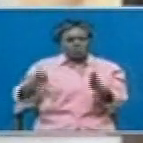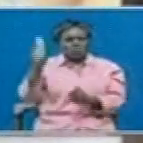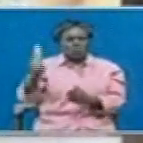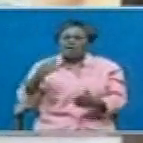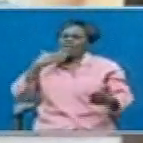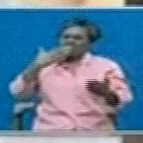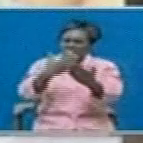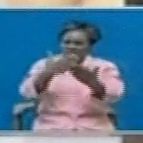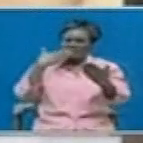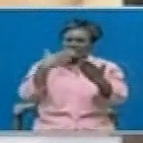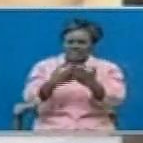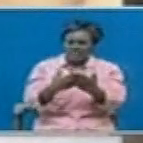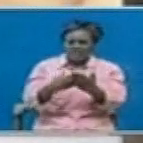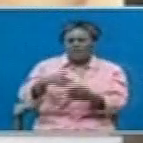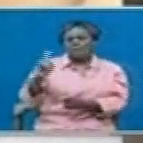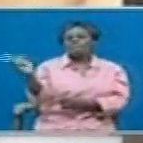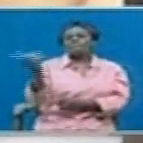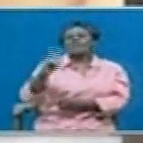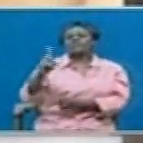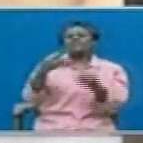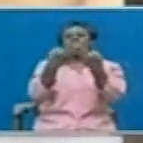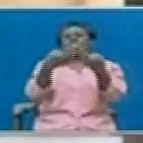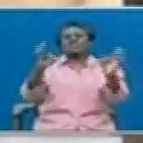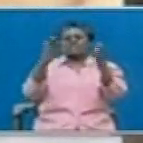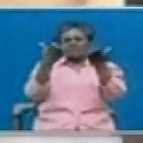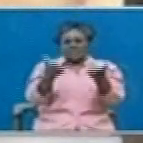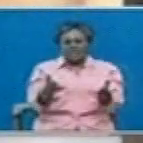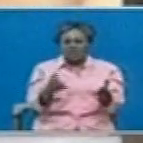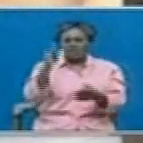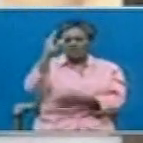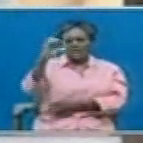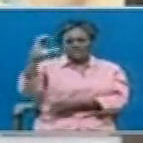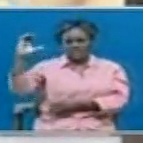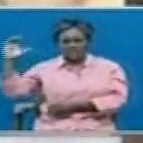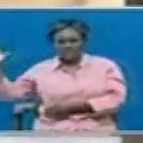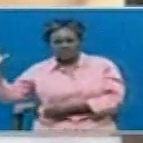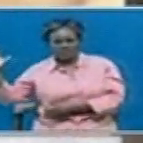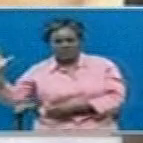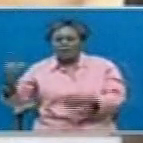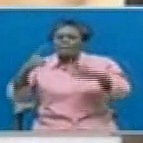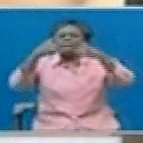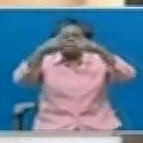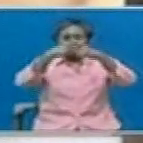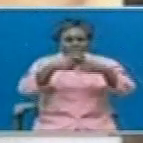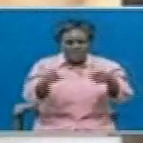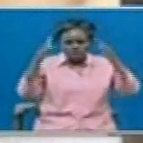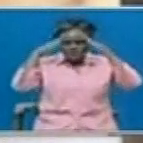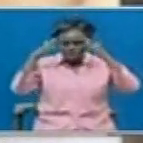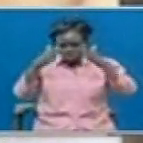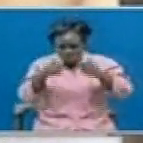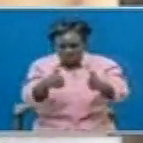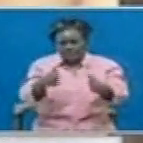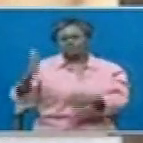kushukuru President wetu kwa kuachiliwa na mambo ya ICC. Ila concentrate kwa mambo